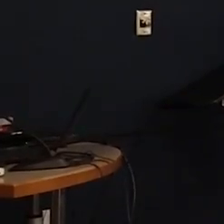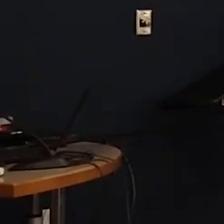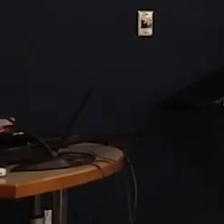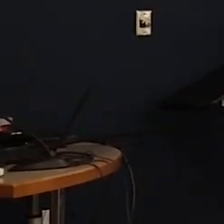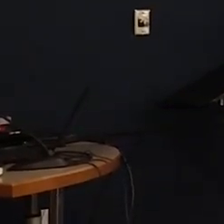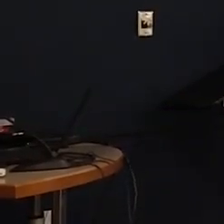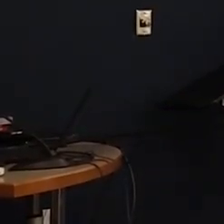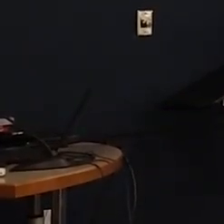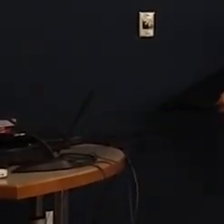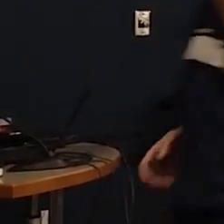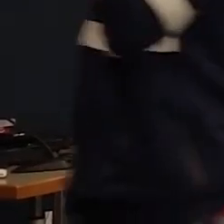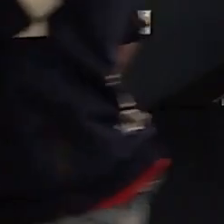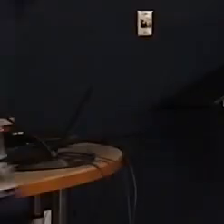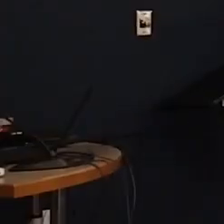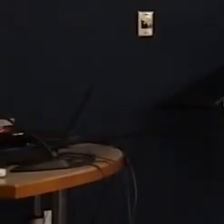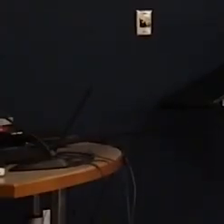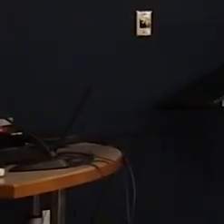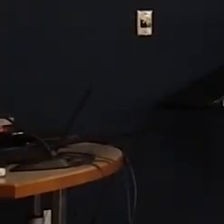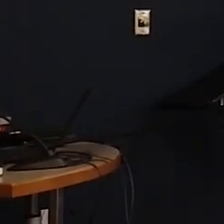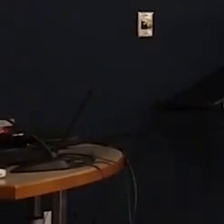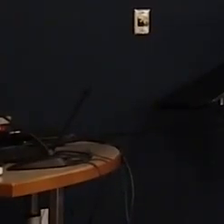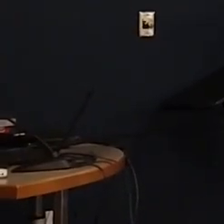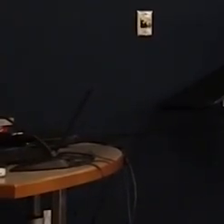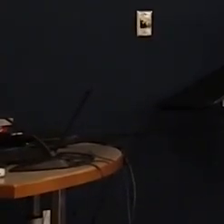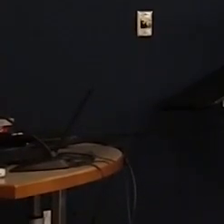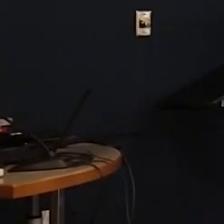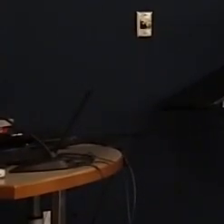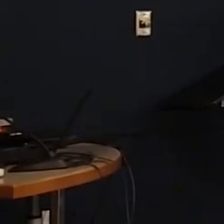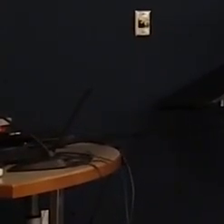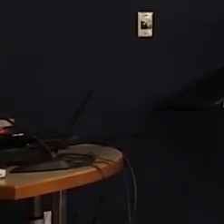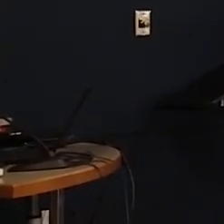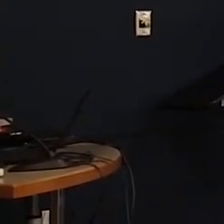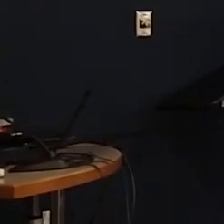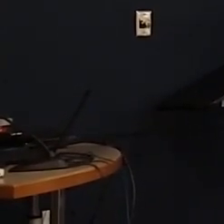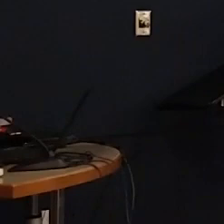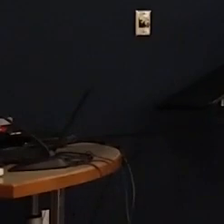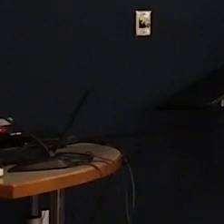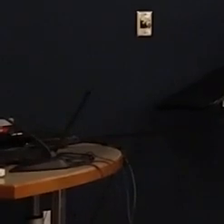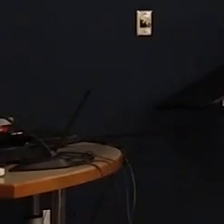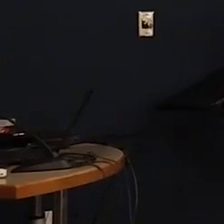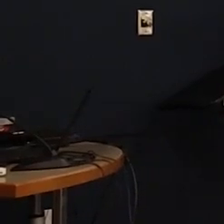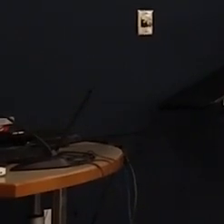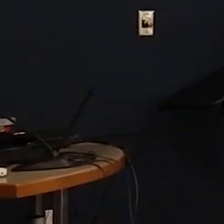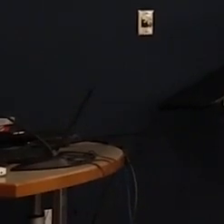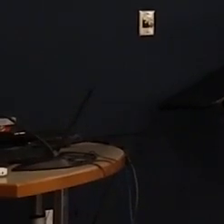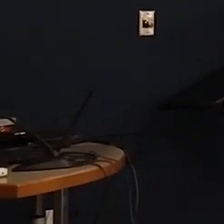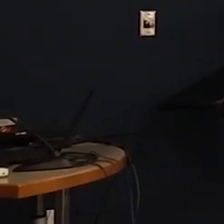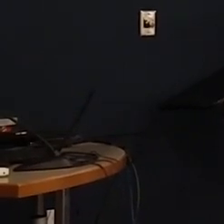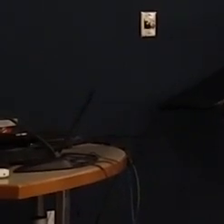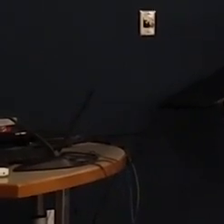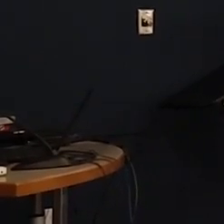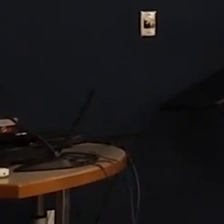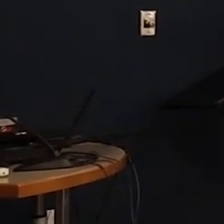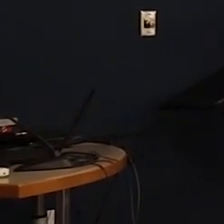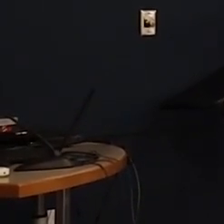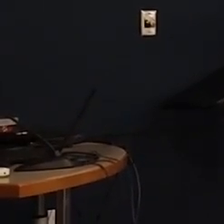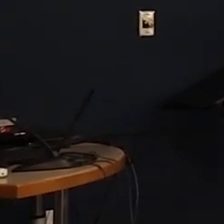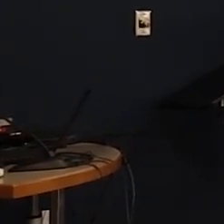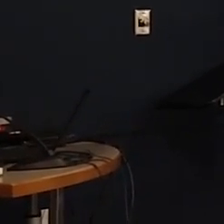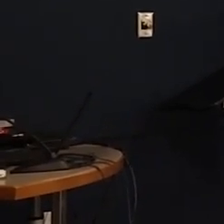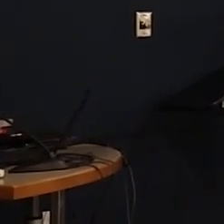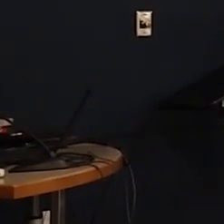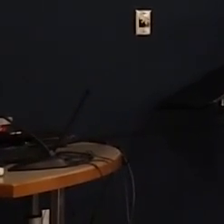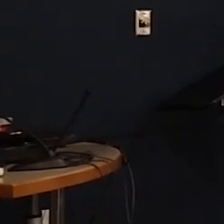with regard to your first question on the difference between CenterPoint North, which is a gas utility that serves a lot more customers in the northern part of the